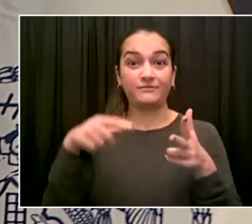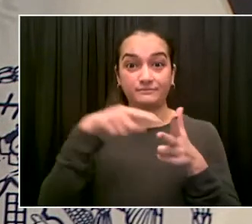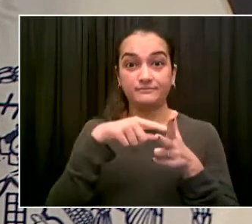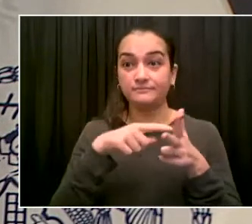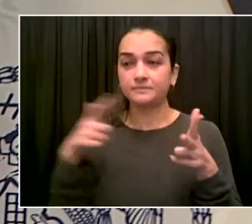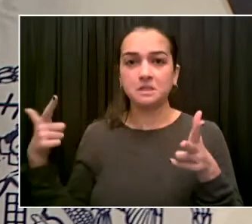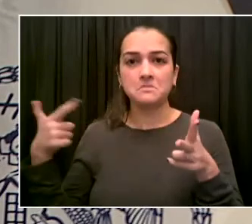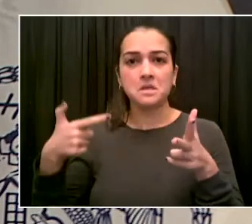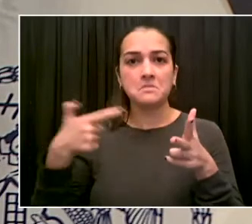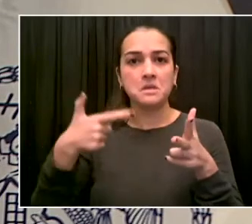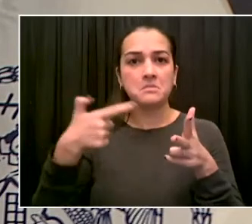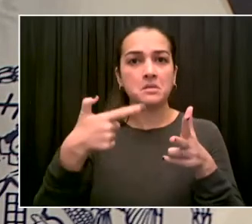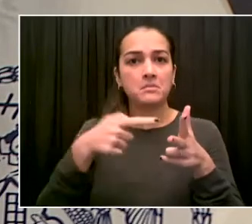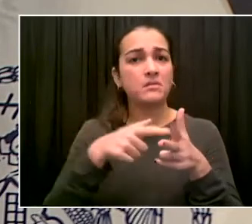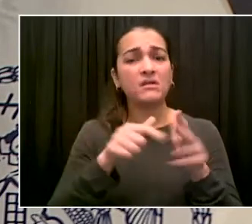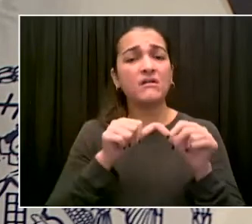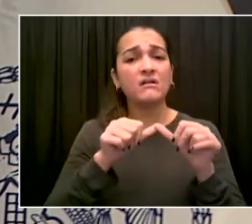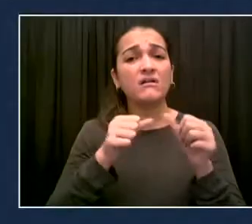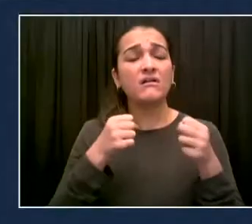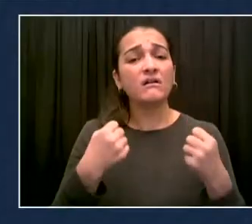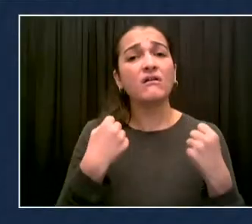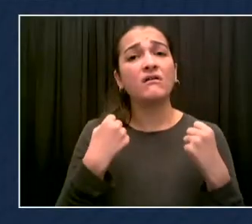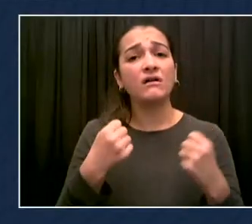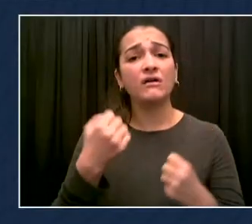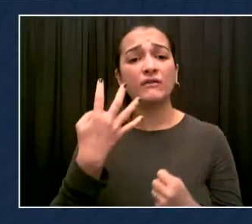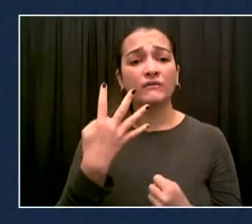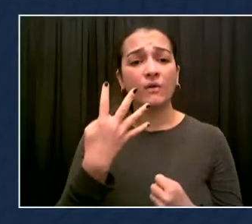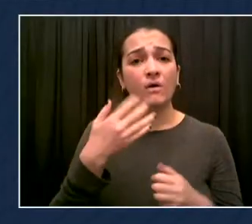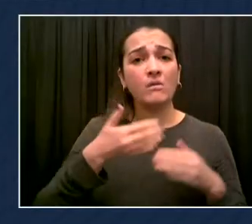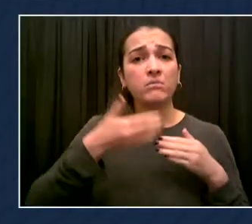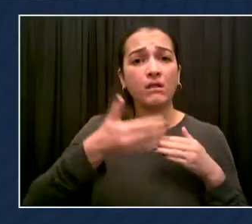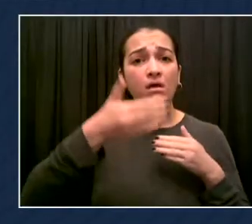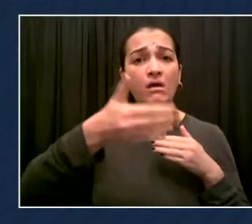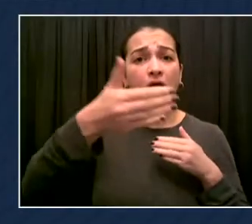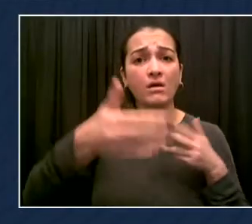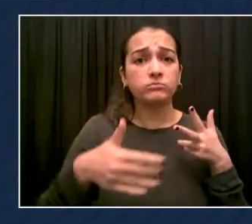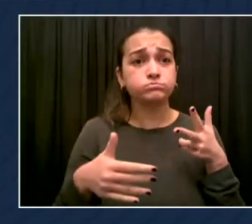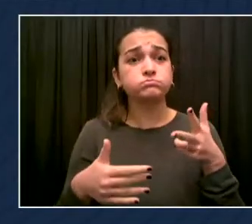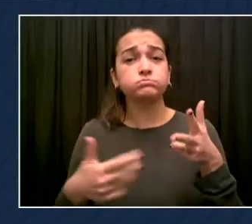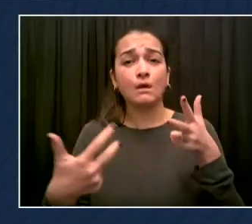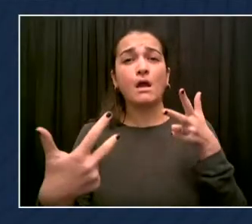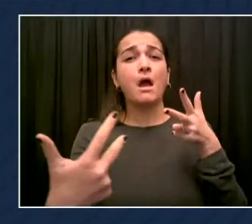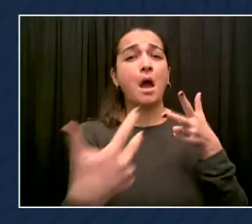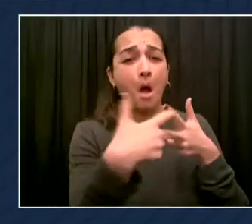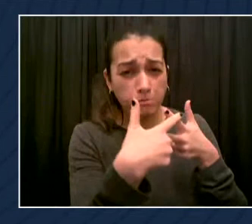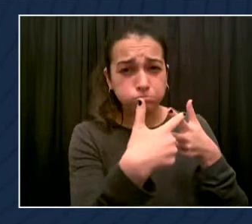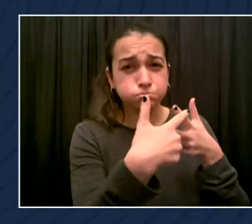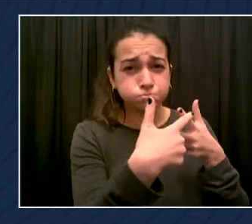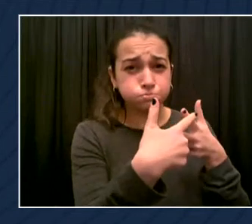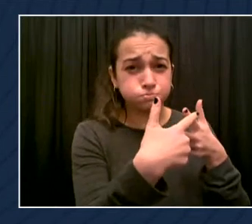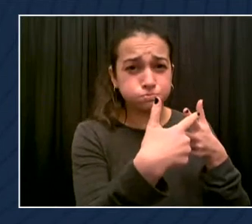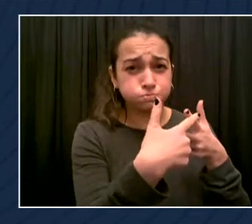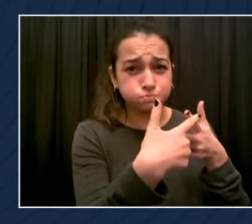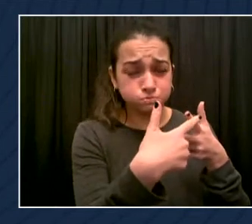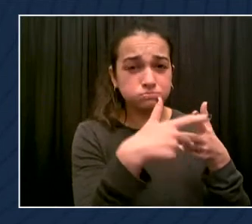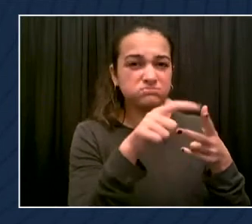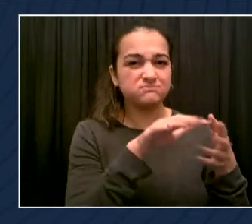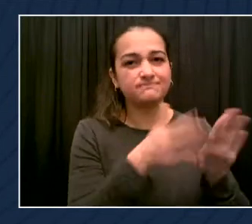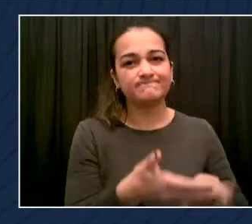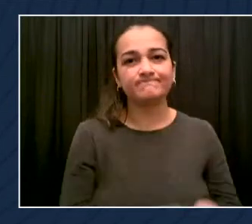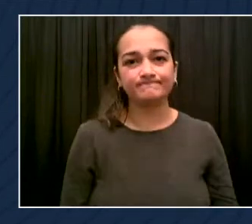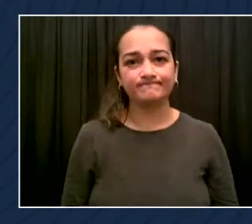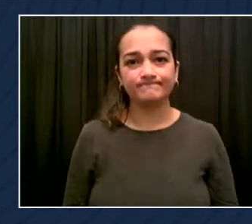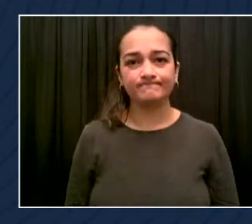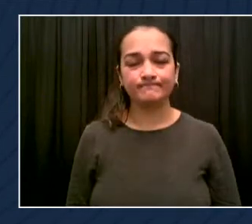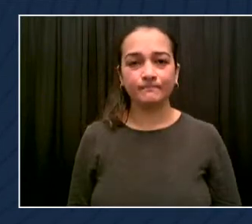he ultimately crashes and unfortunately passes away. It is a very preliminary investigation. We're looking into